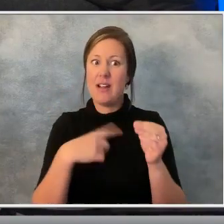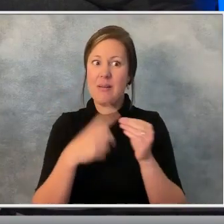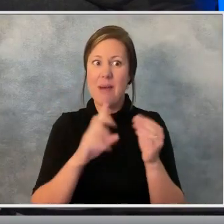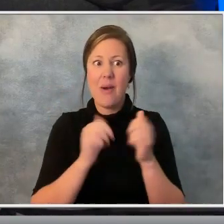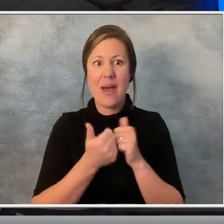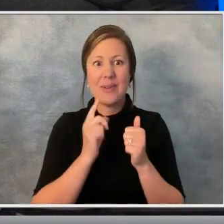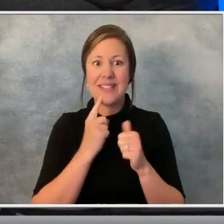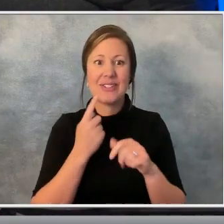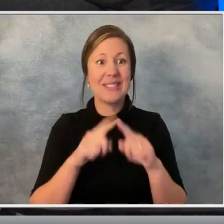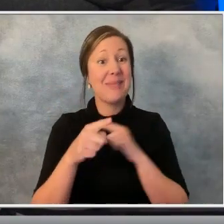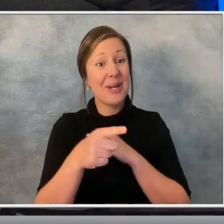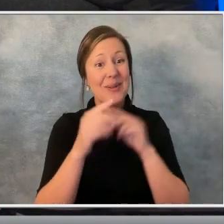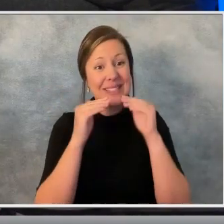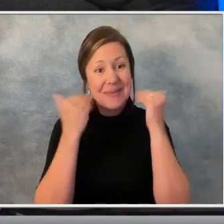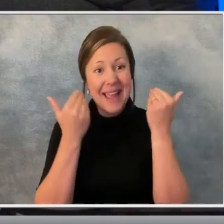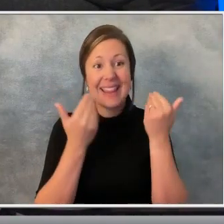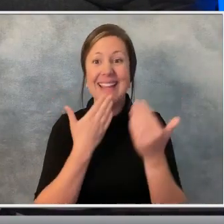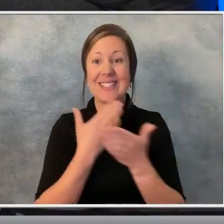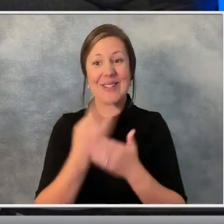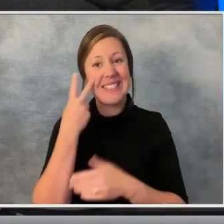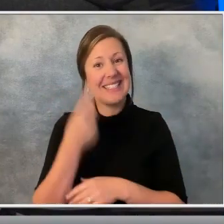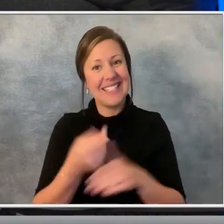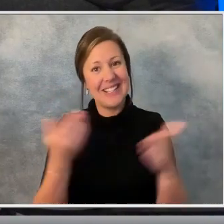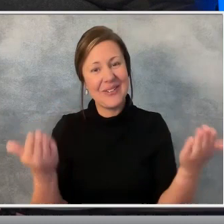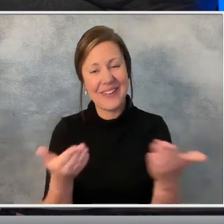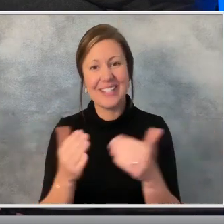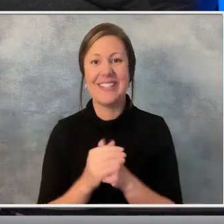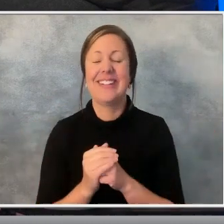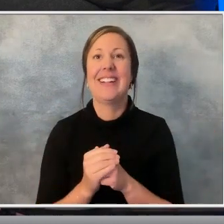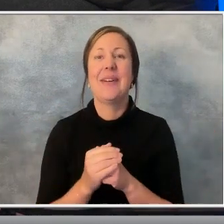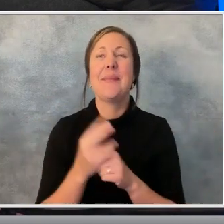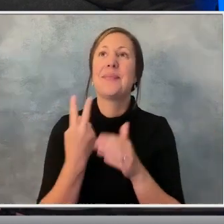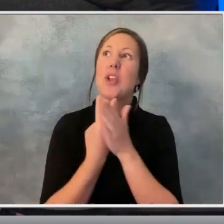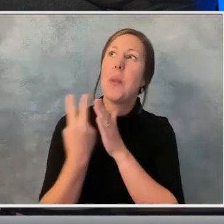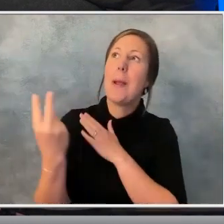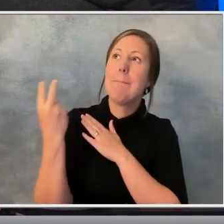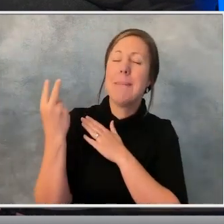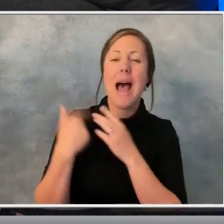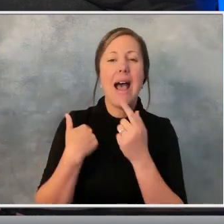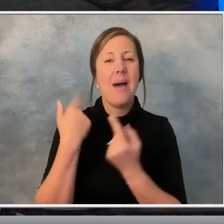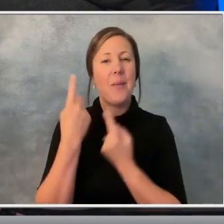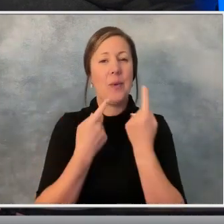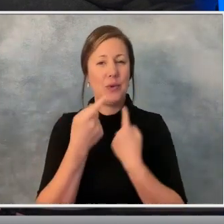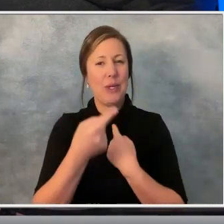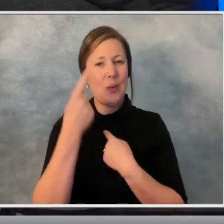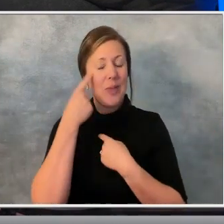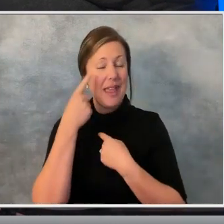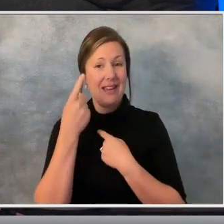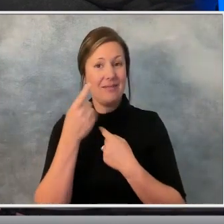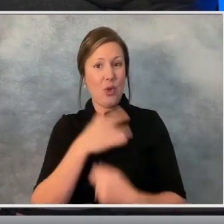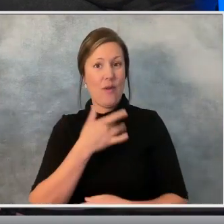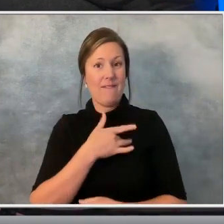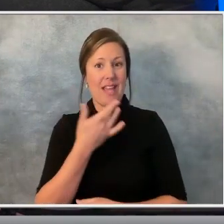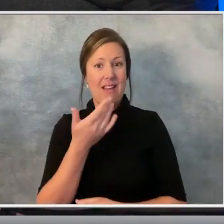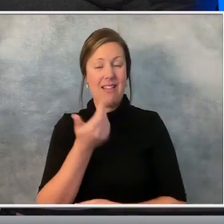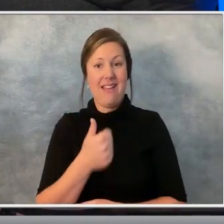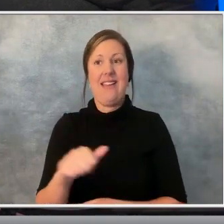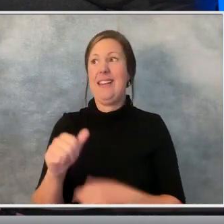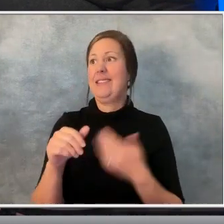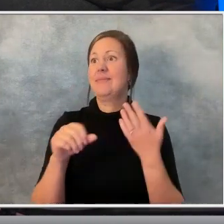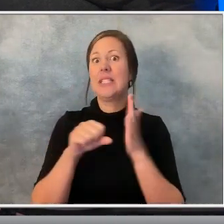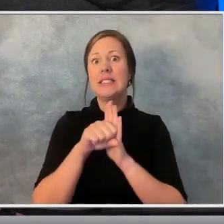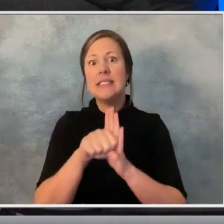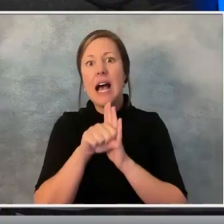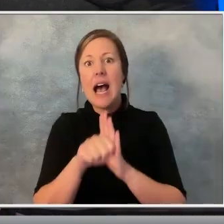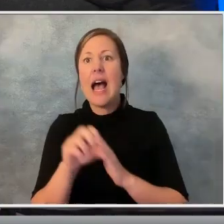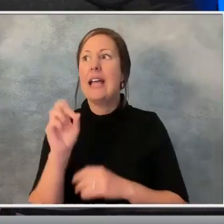and talking here. Looking back, do you think there were any signs, hindsight's 2020, that you might have, like a symptom you